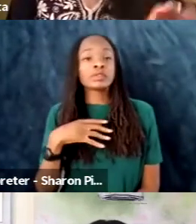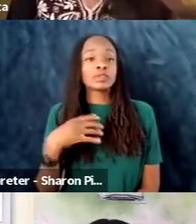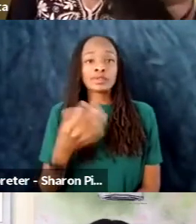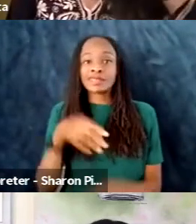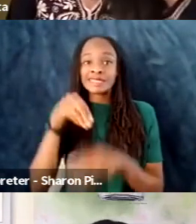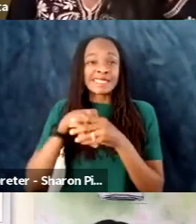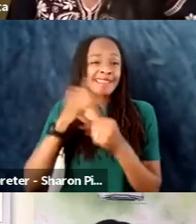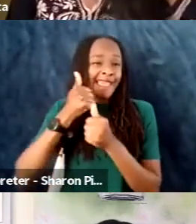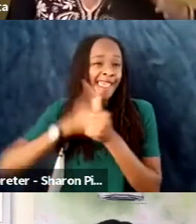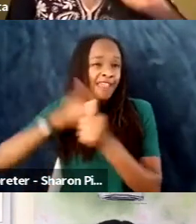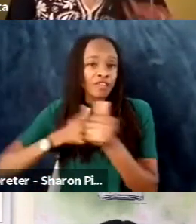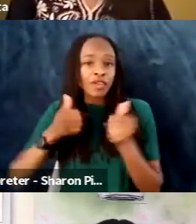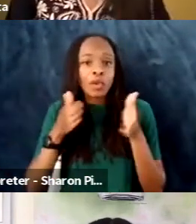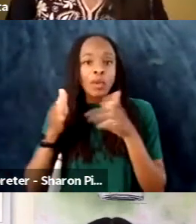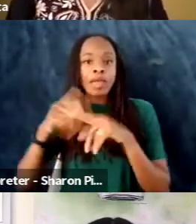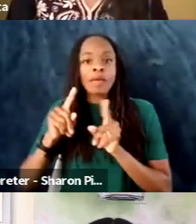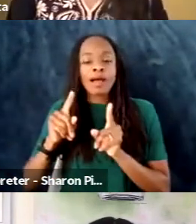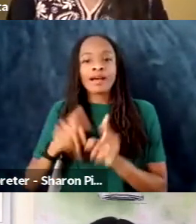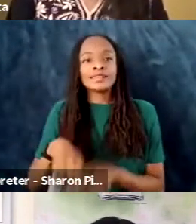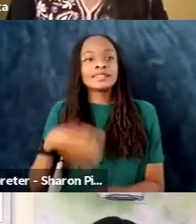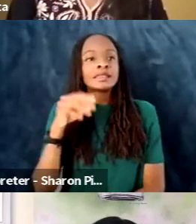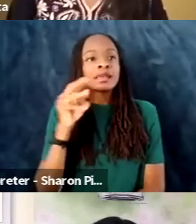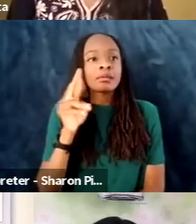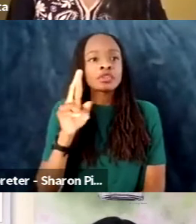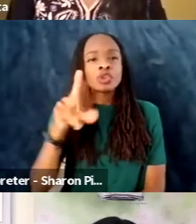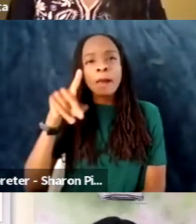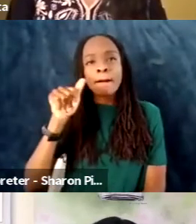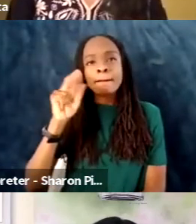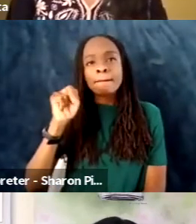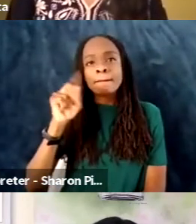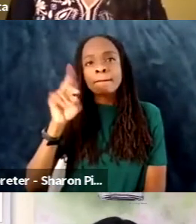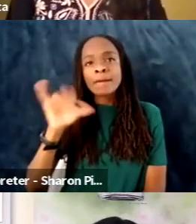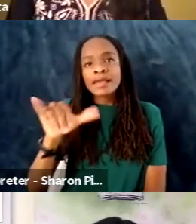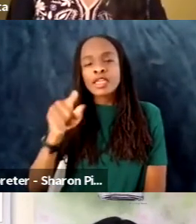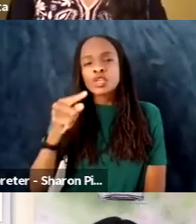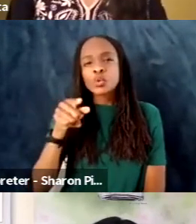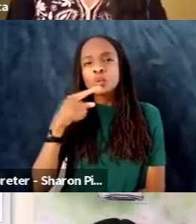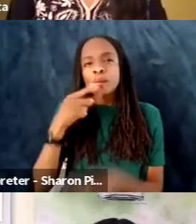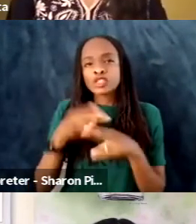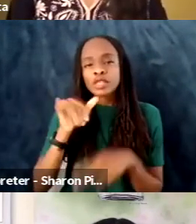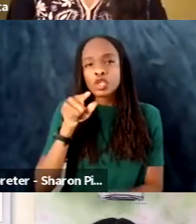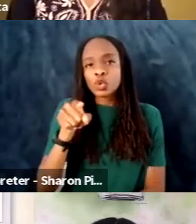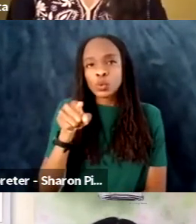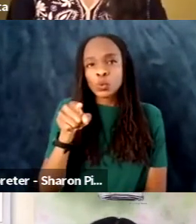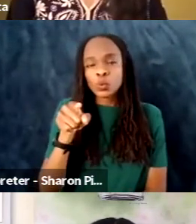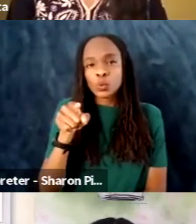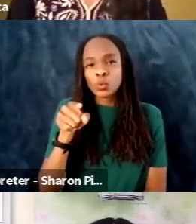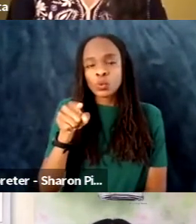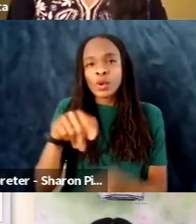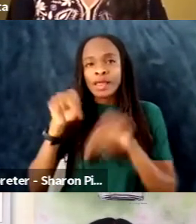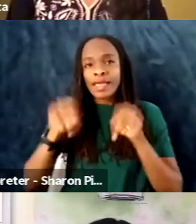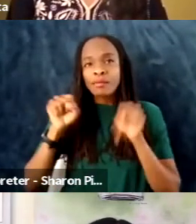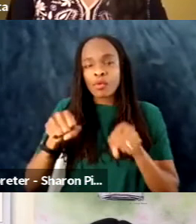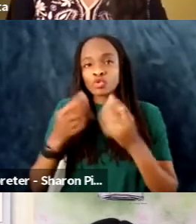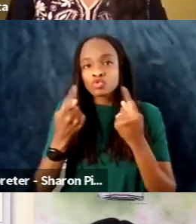way. But Mr. Pandey, you had mentioned that you had been able to try